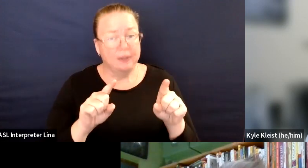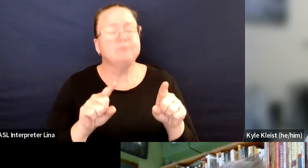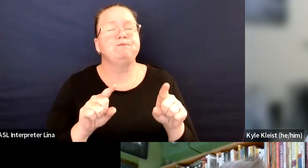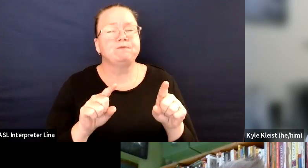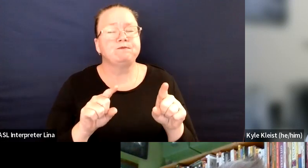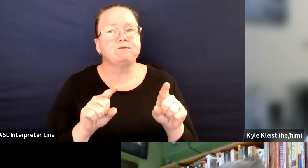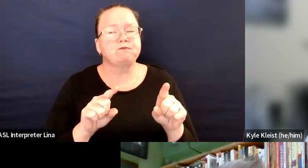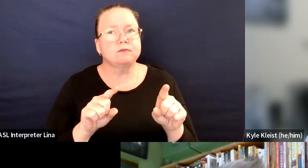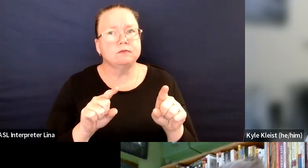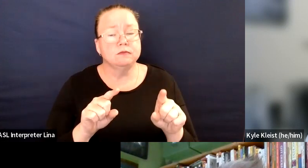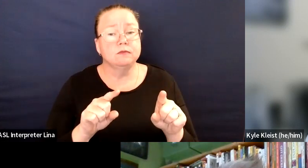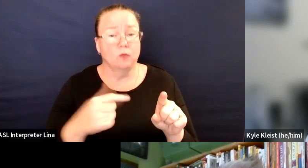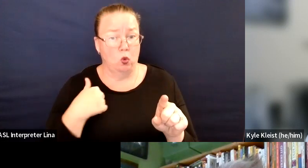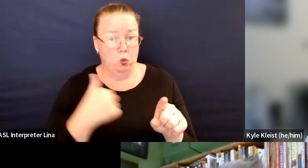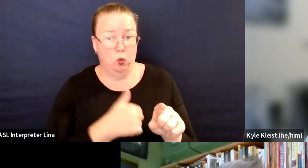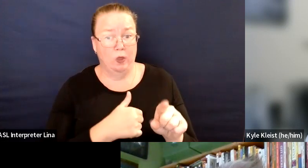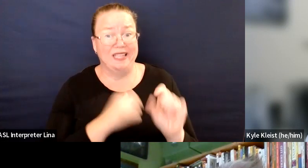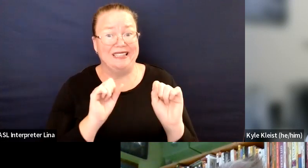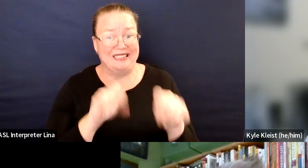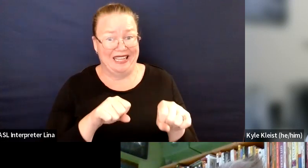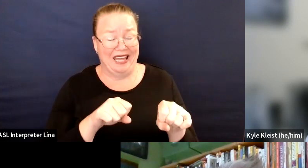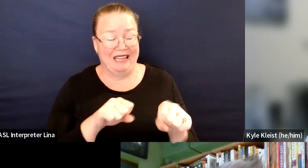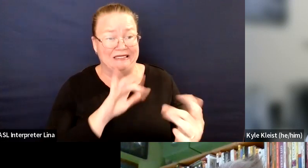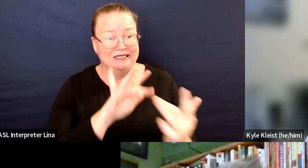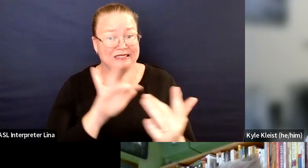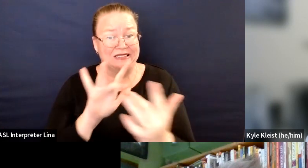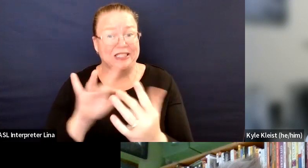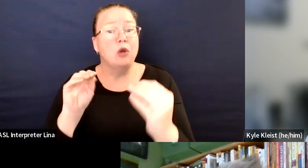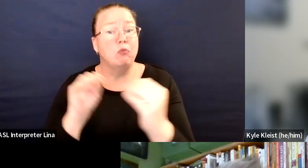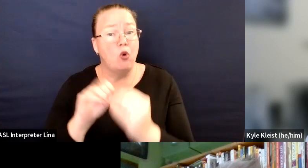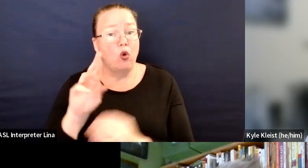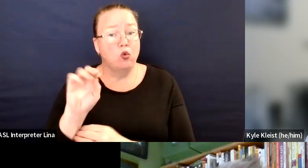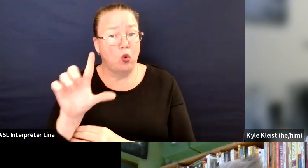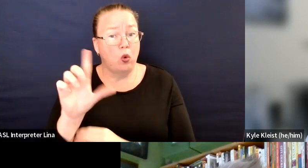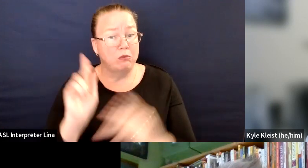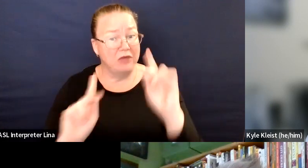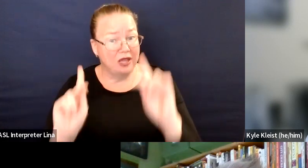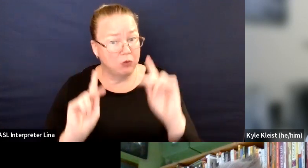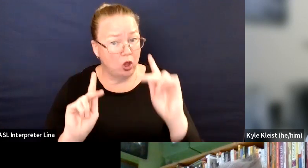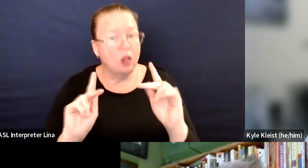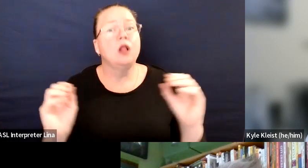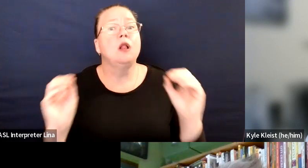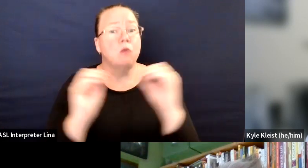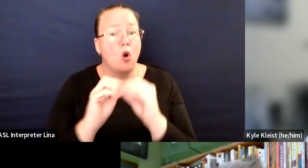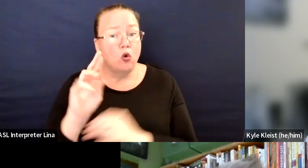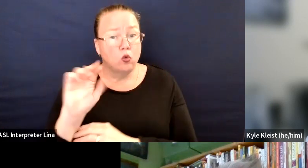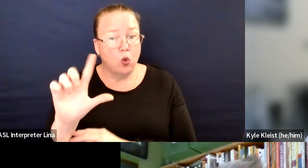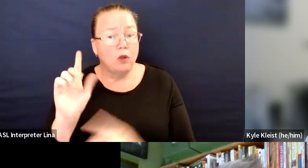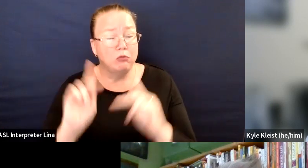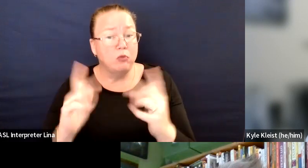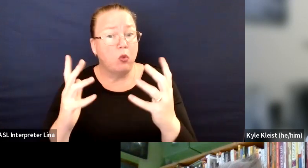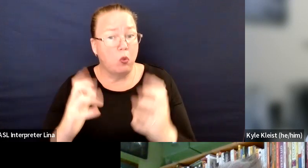is we actually were able to reach more rural individuals, or more rural individuals